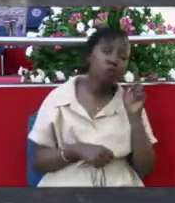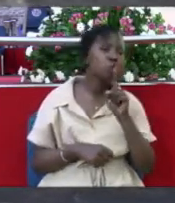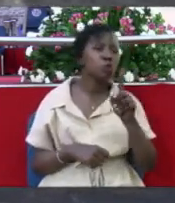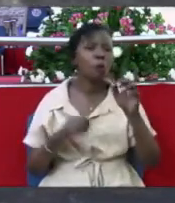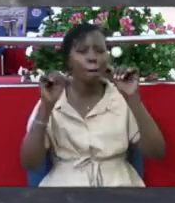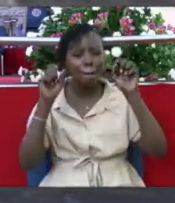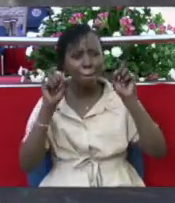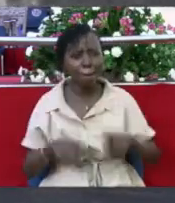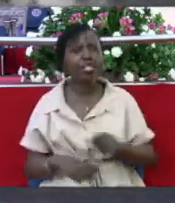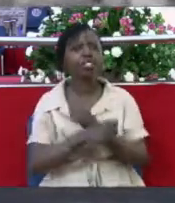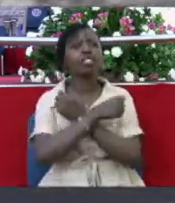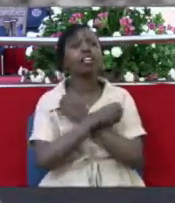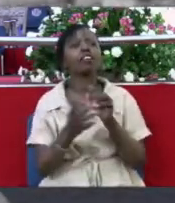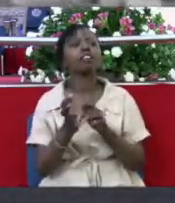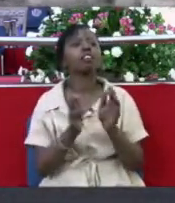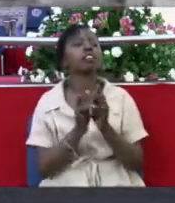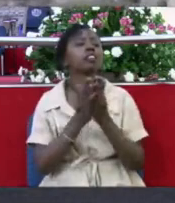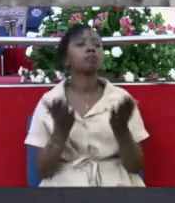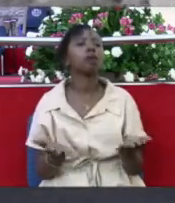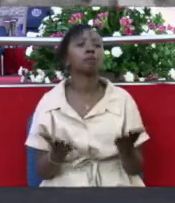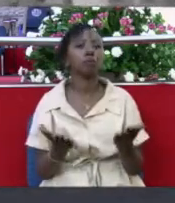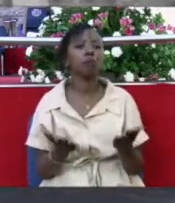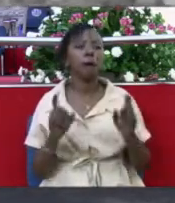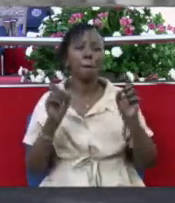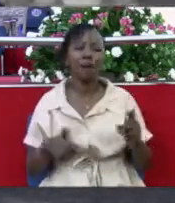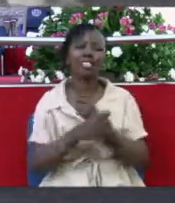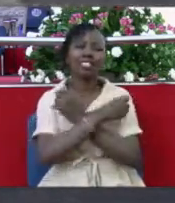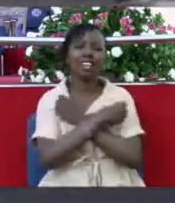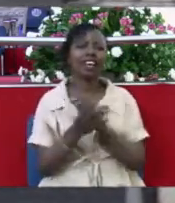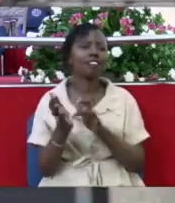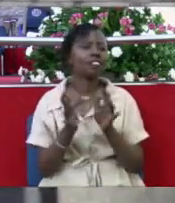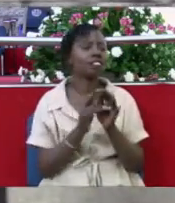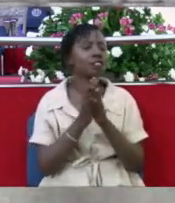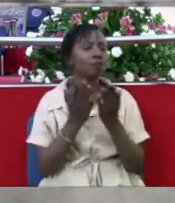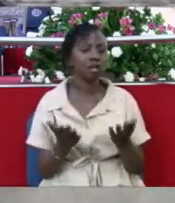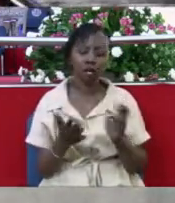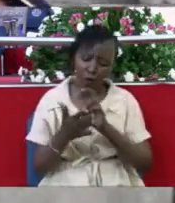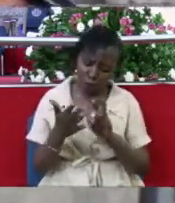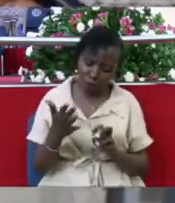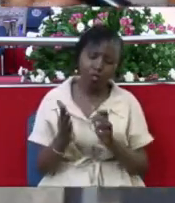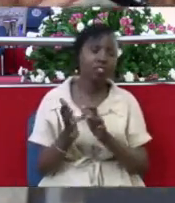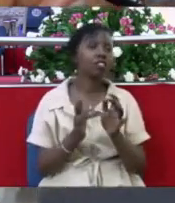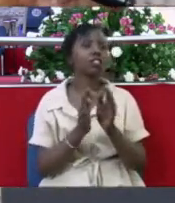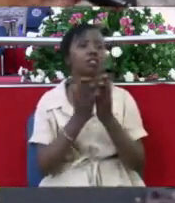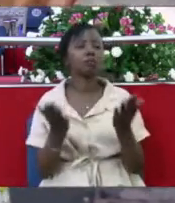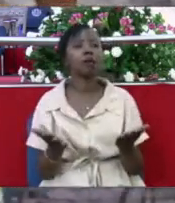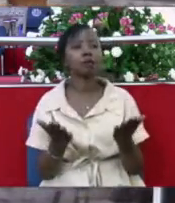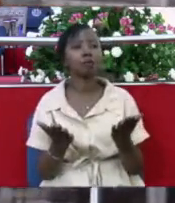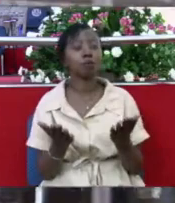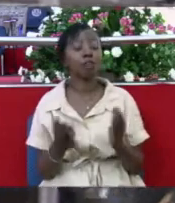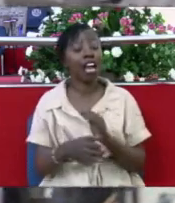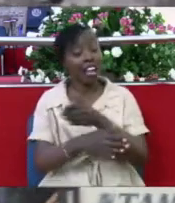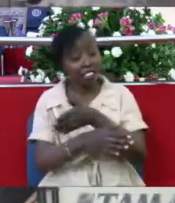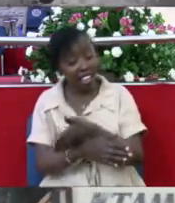Biblia yako. You need to love your Bible. Oh, penda Biblia yako. You need to read the word. Unahitaji usome andiko. After that you need to